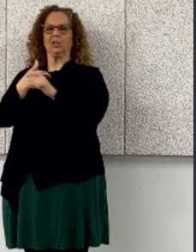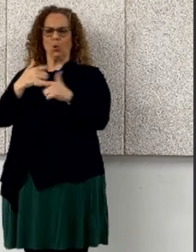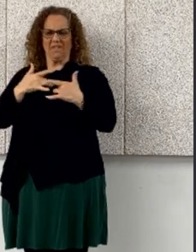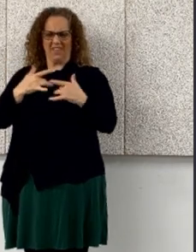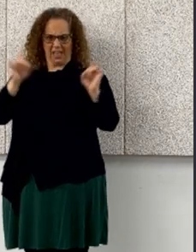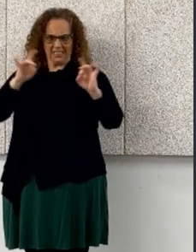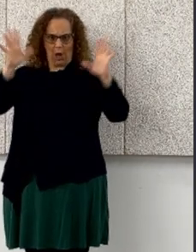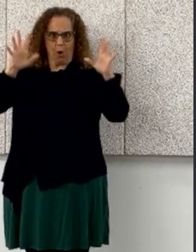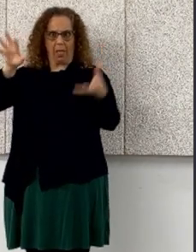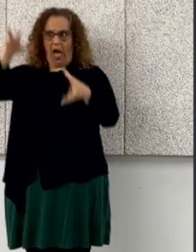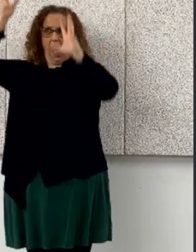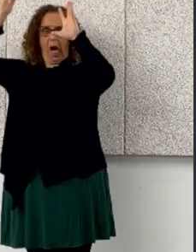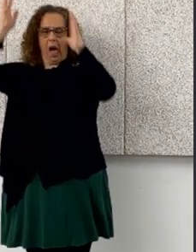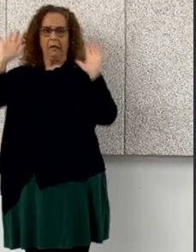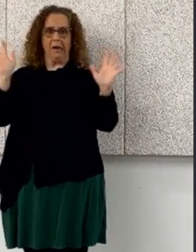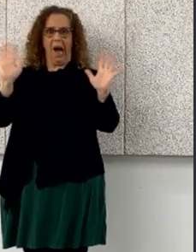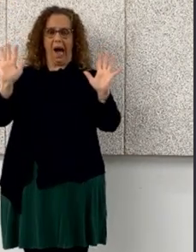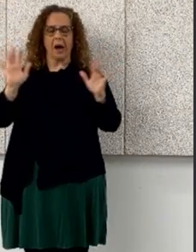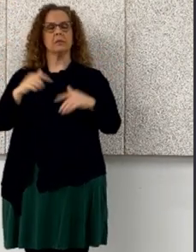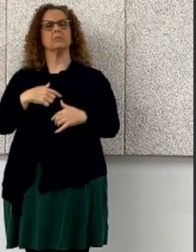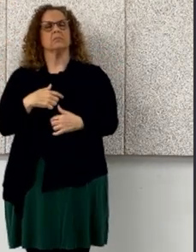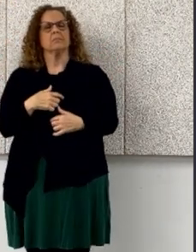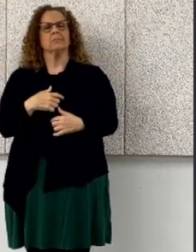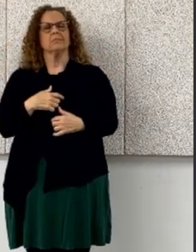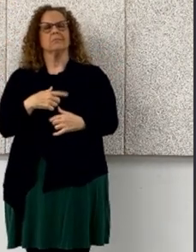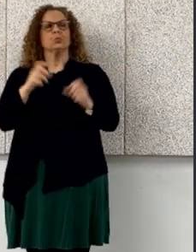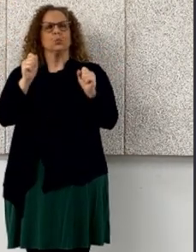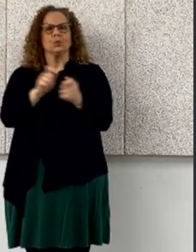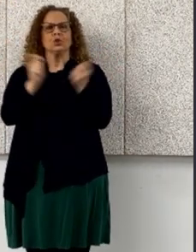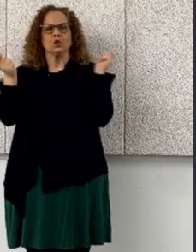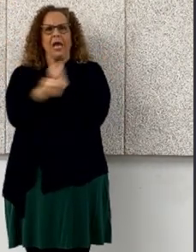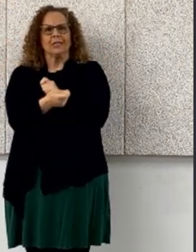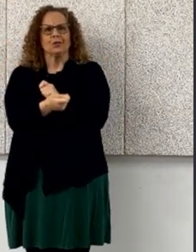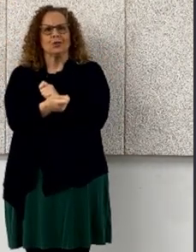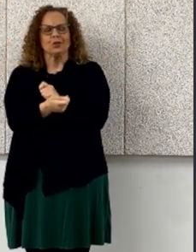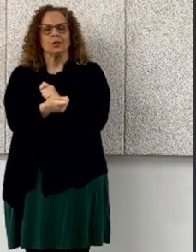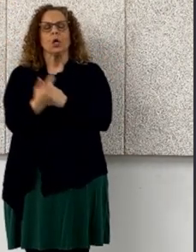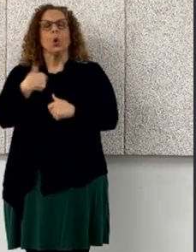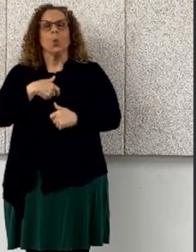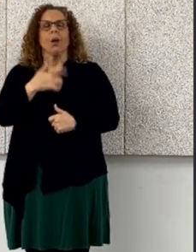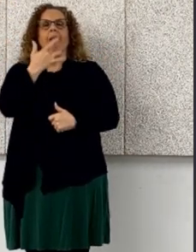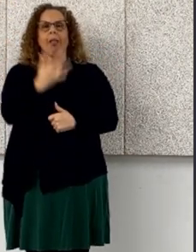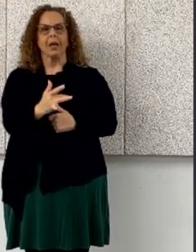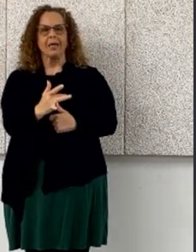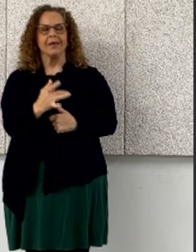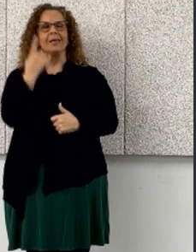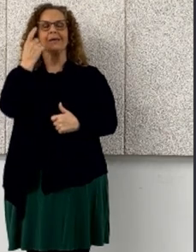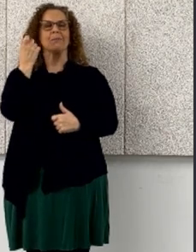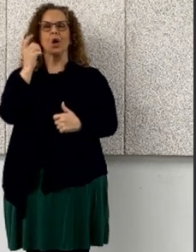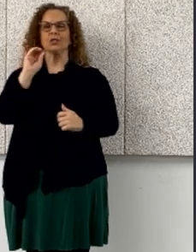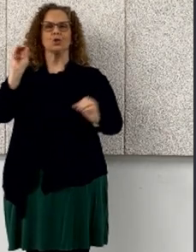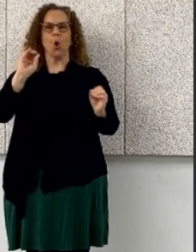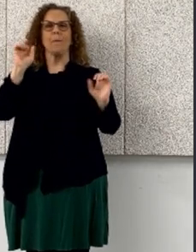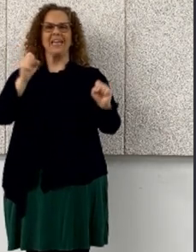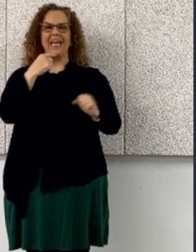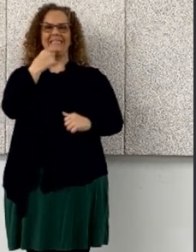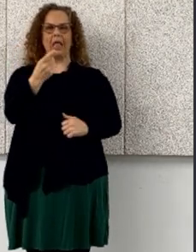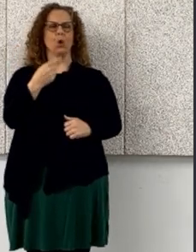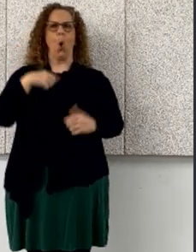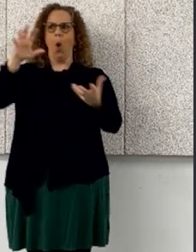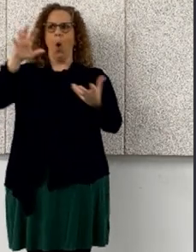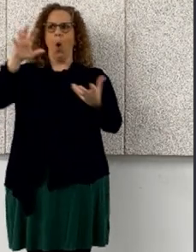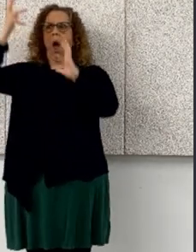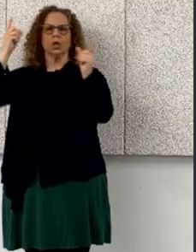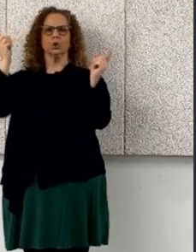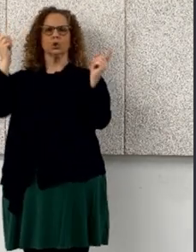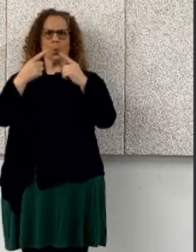this. I'm just saying the systems, we're so fortunate right now because no one can tell you the systems are working. And so,